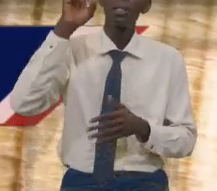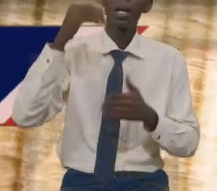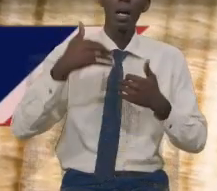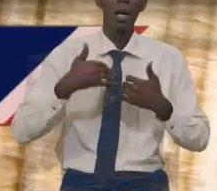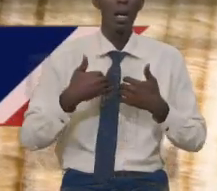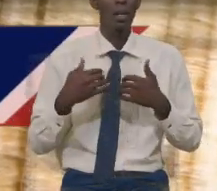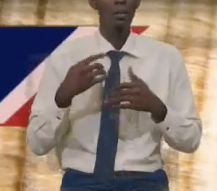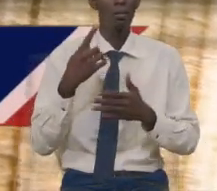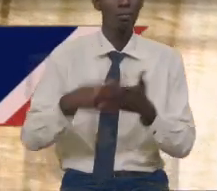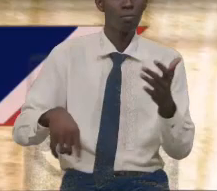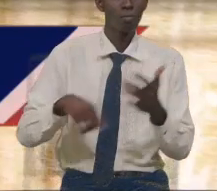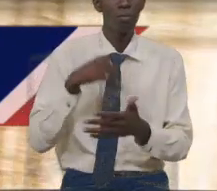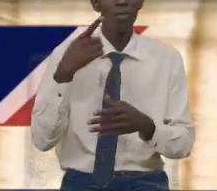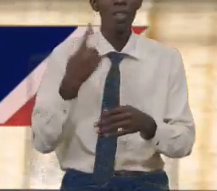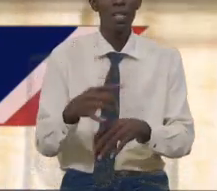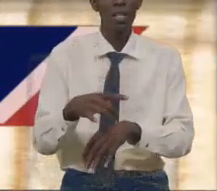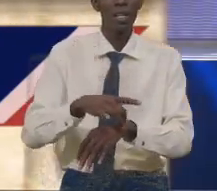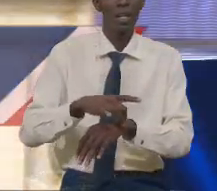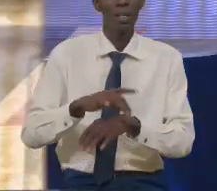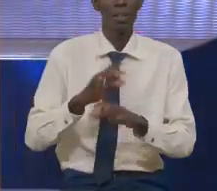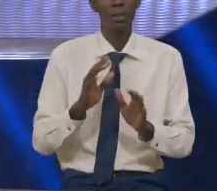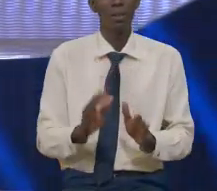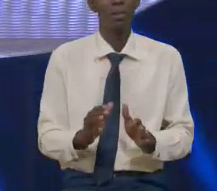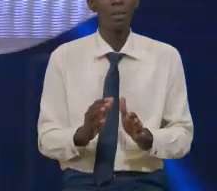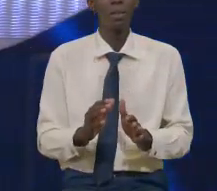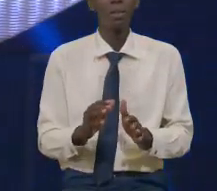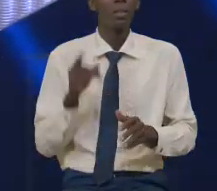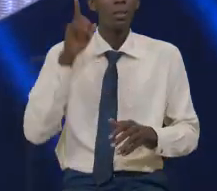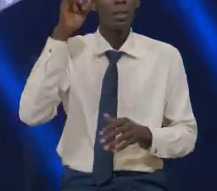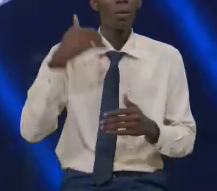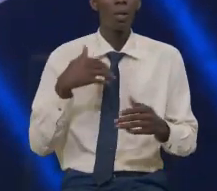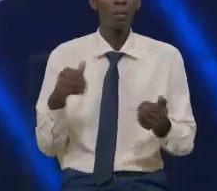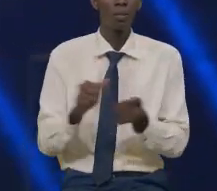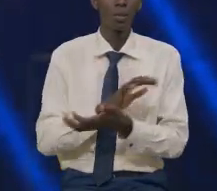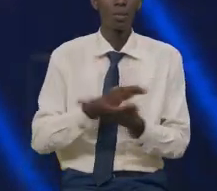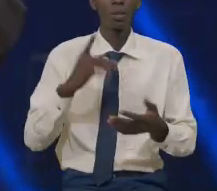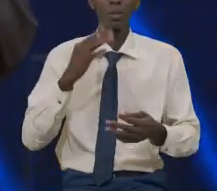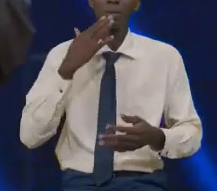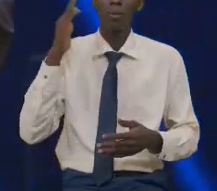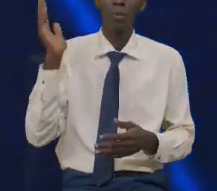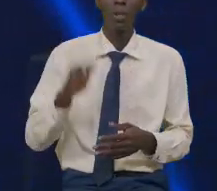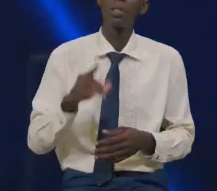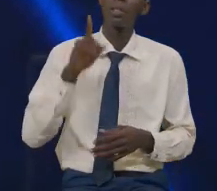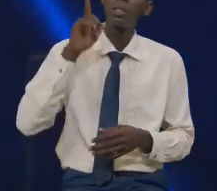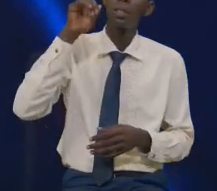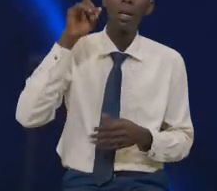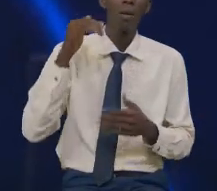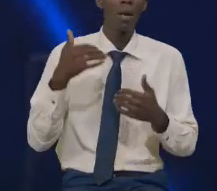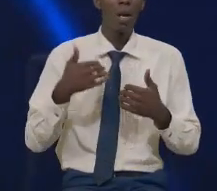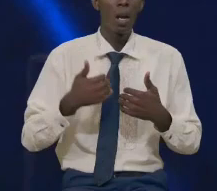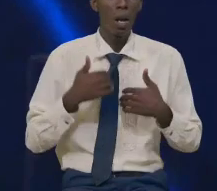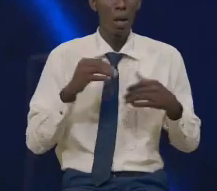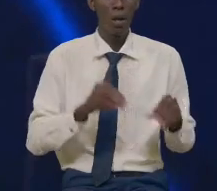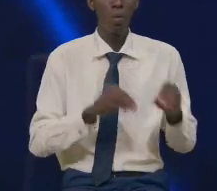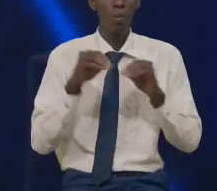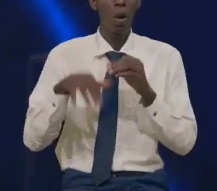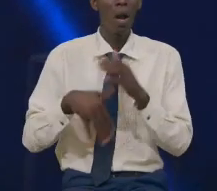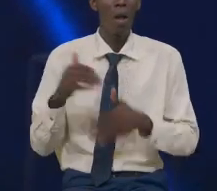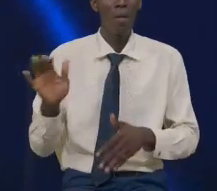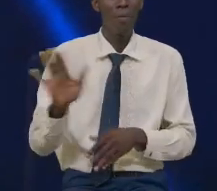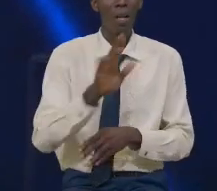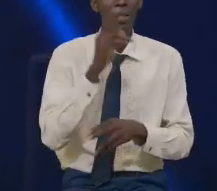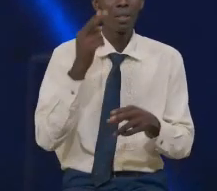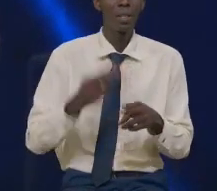the heathen. Thou hast destroyed the wicked. Thou hast put out their